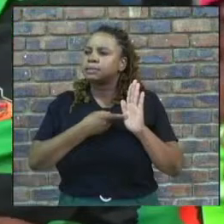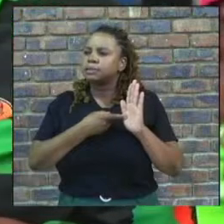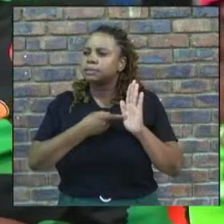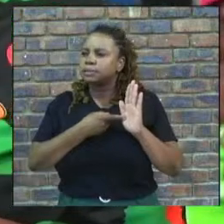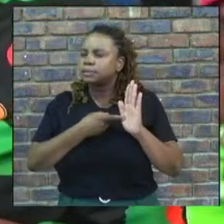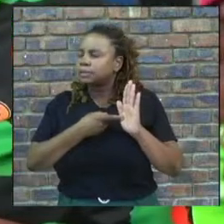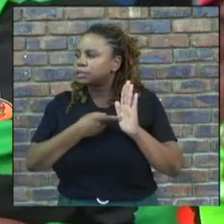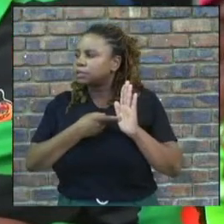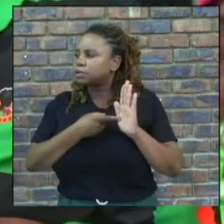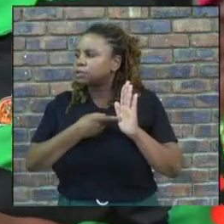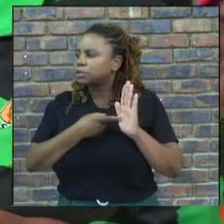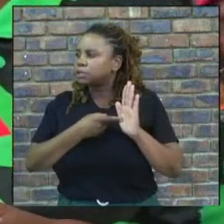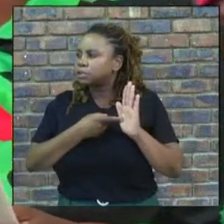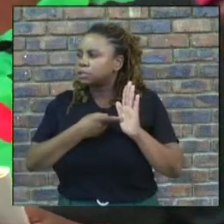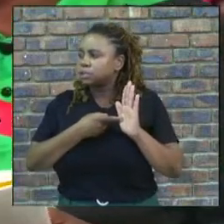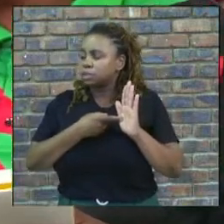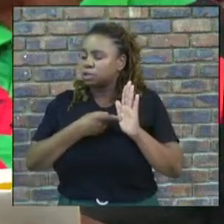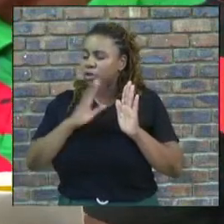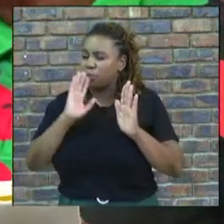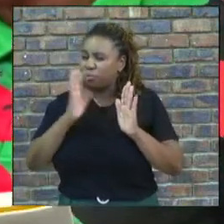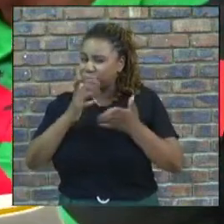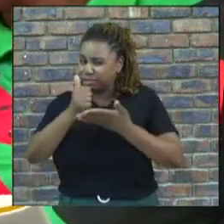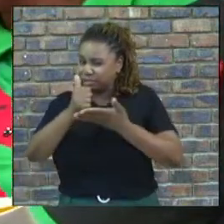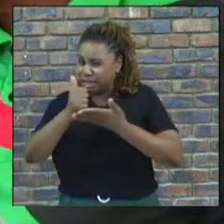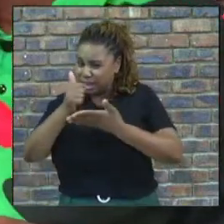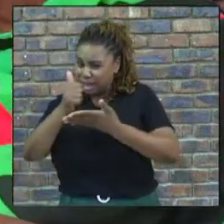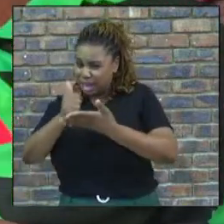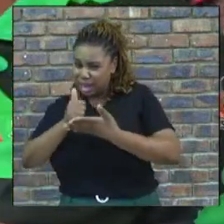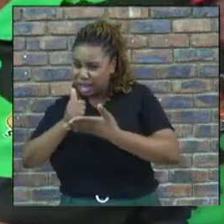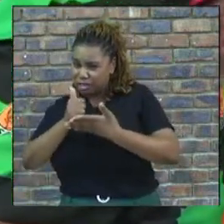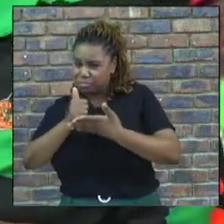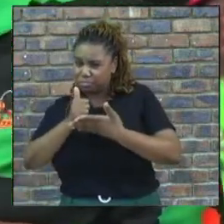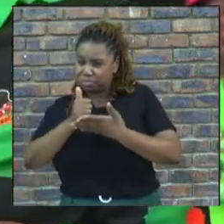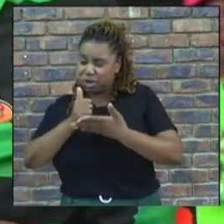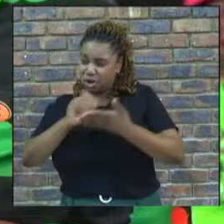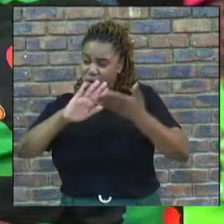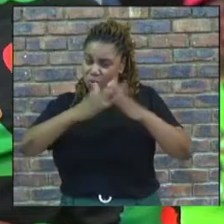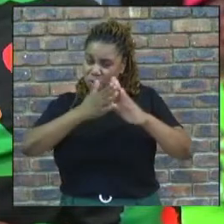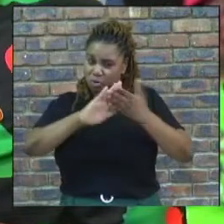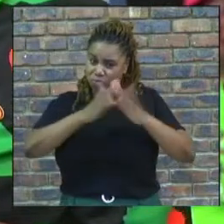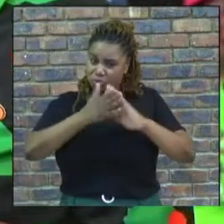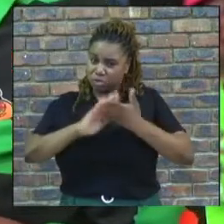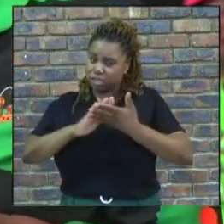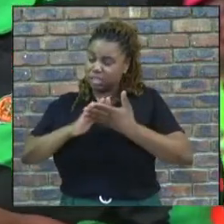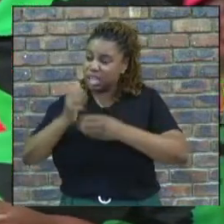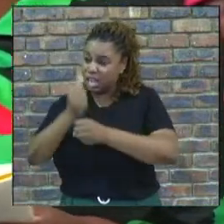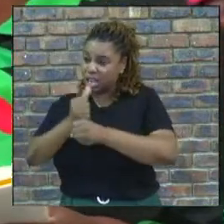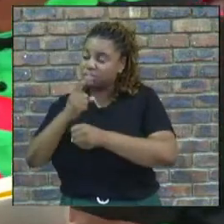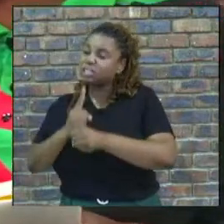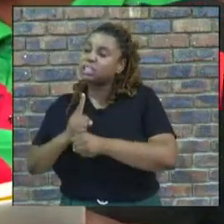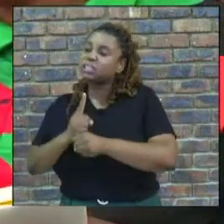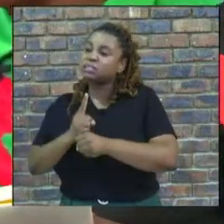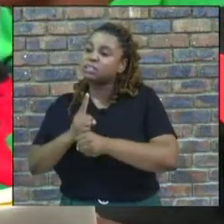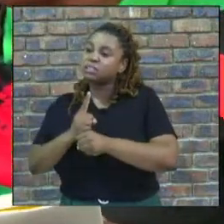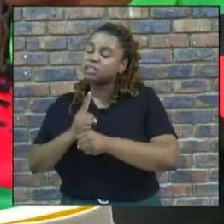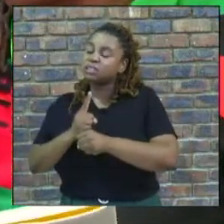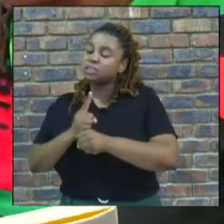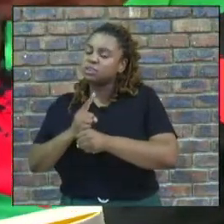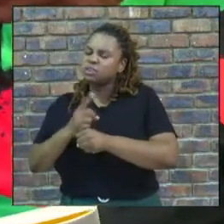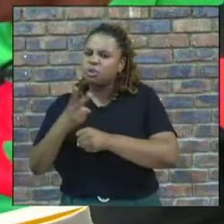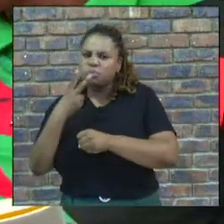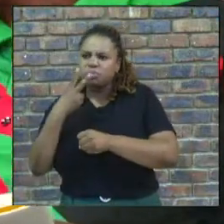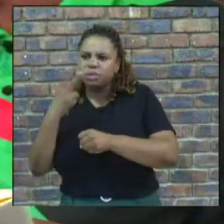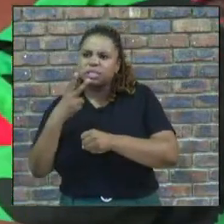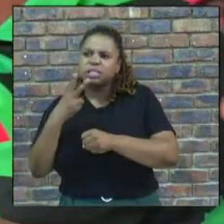izohelpa i-community yala eGauteng na. Sibhekile manje sine number ephezulu